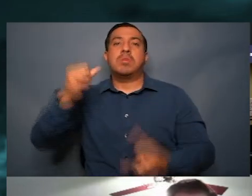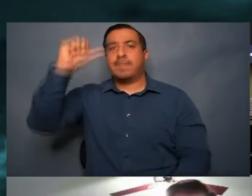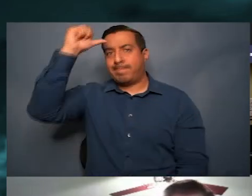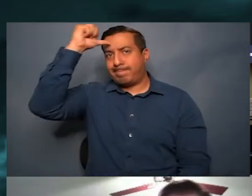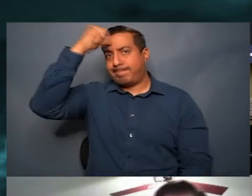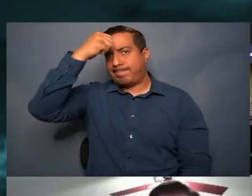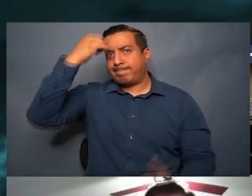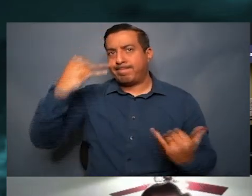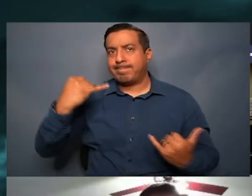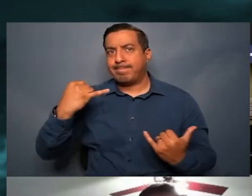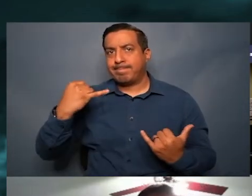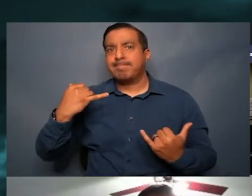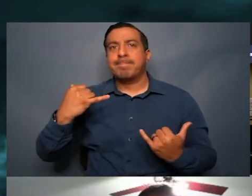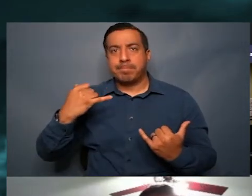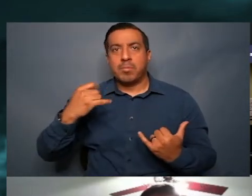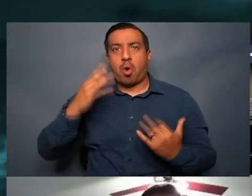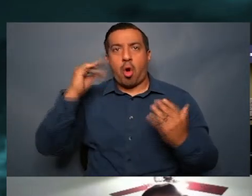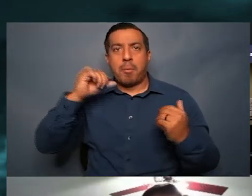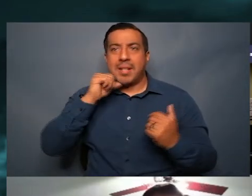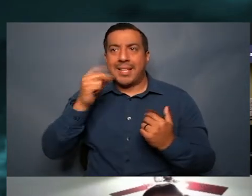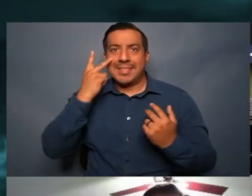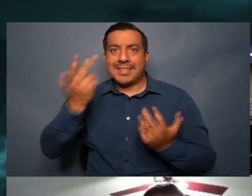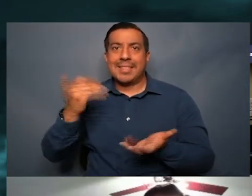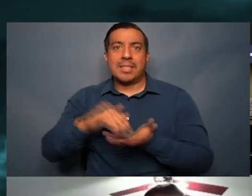any assurance that we won't see this again?